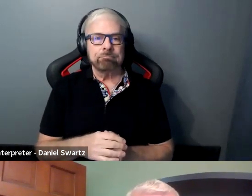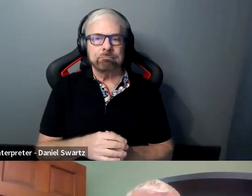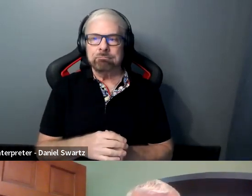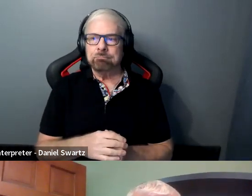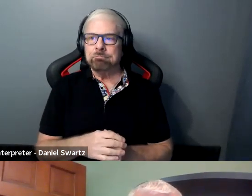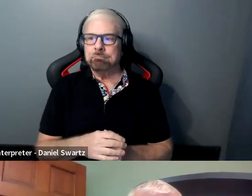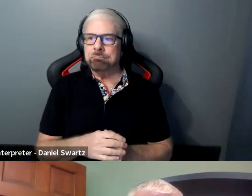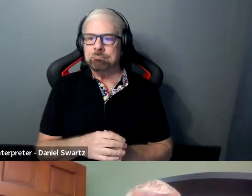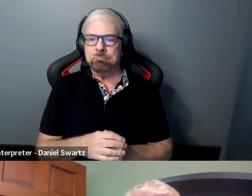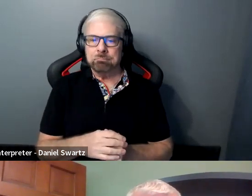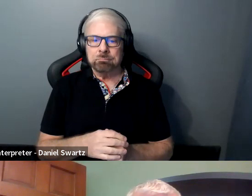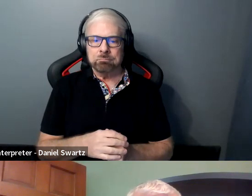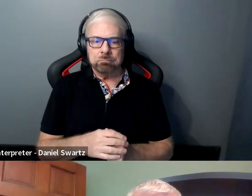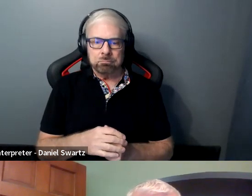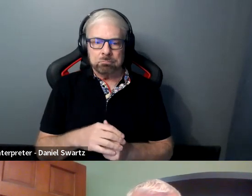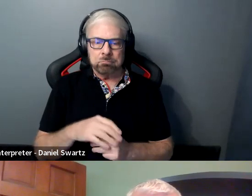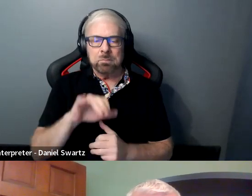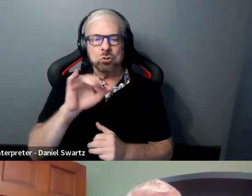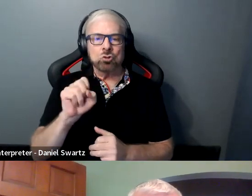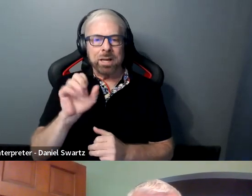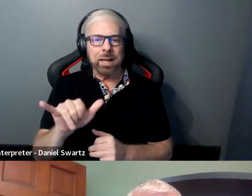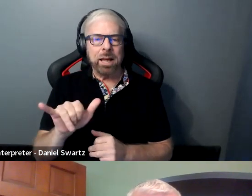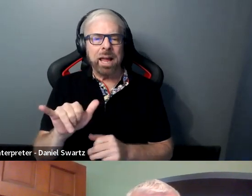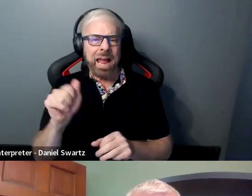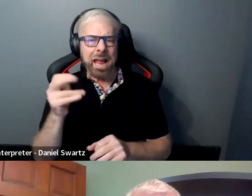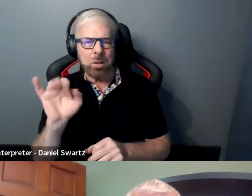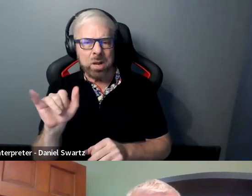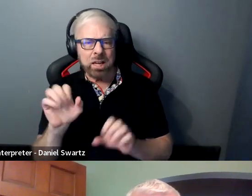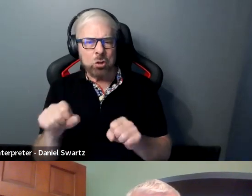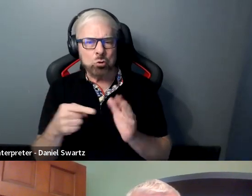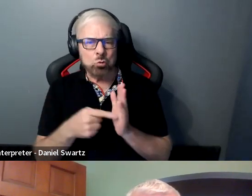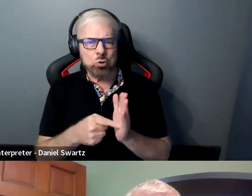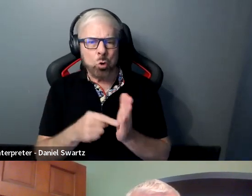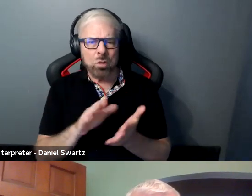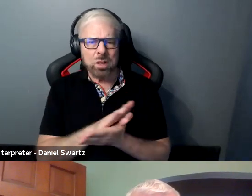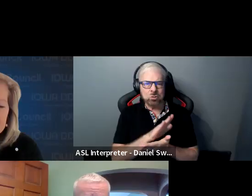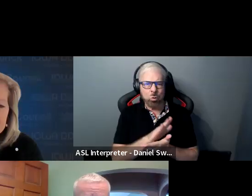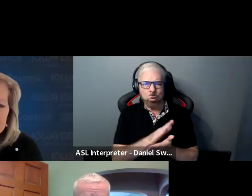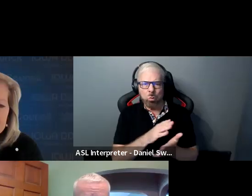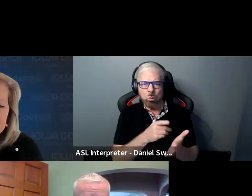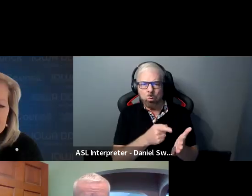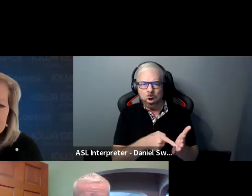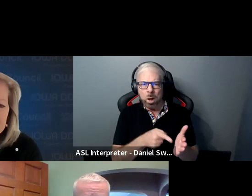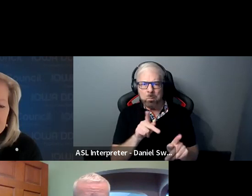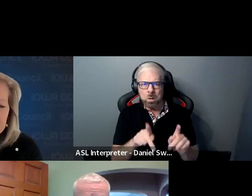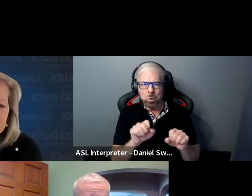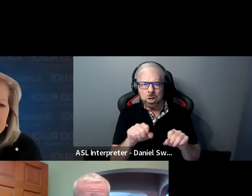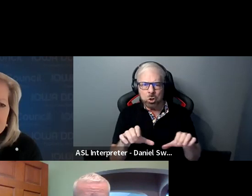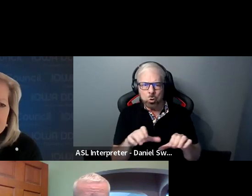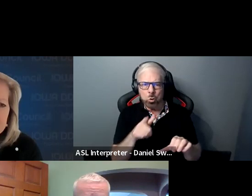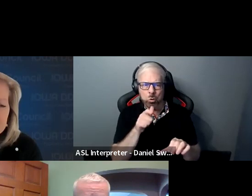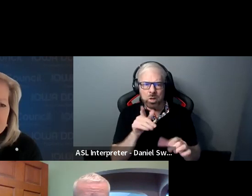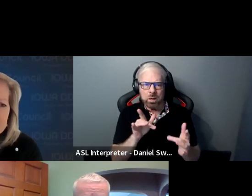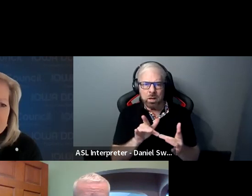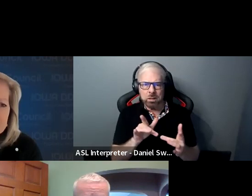Thanks, I ask, Amy, could you show the sheet of what people could do and who they could